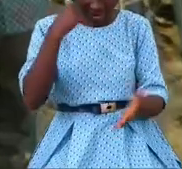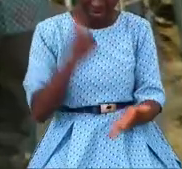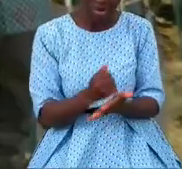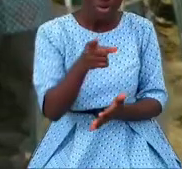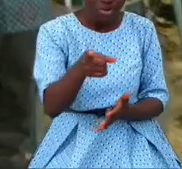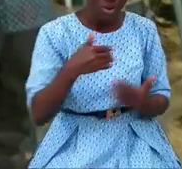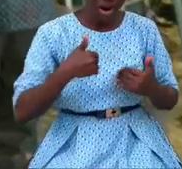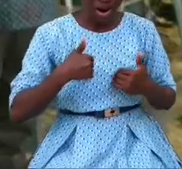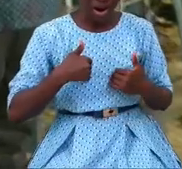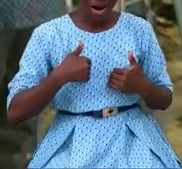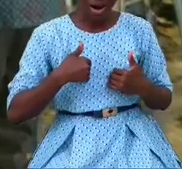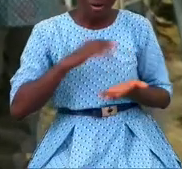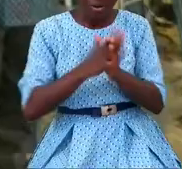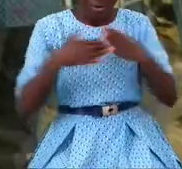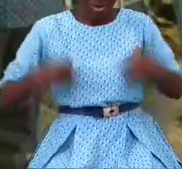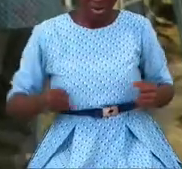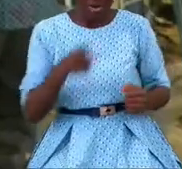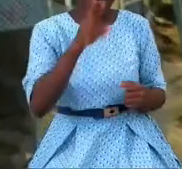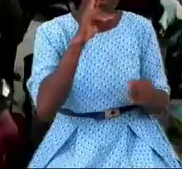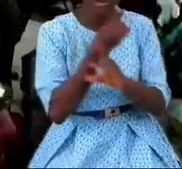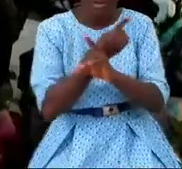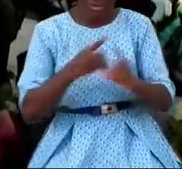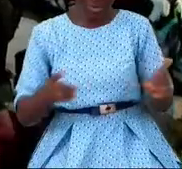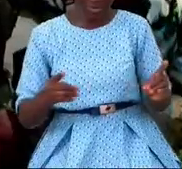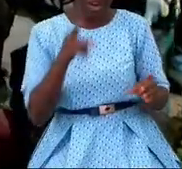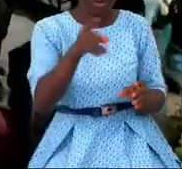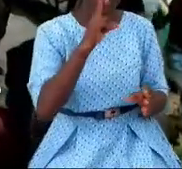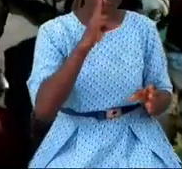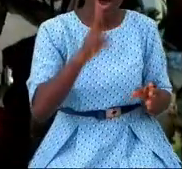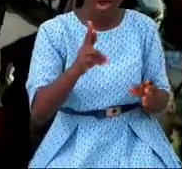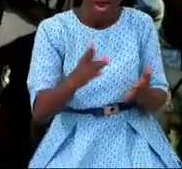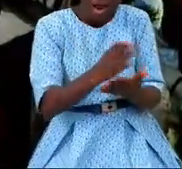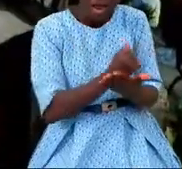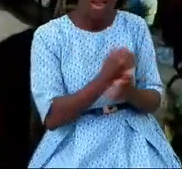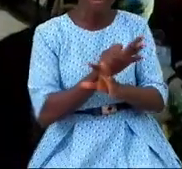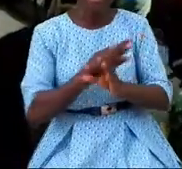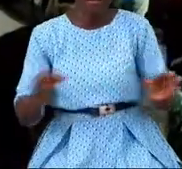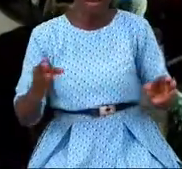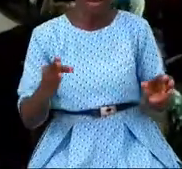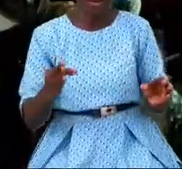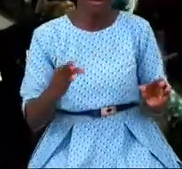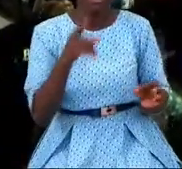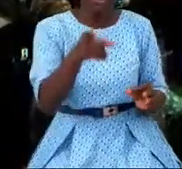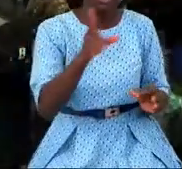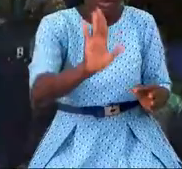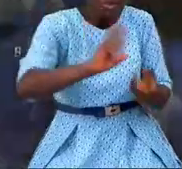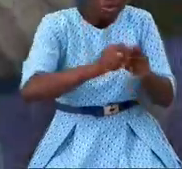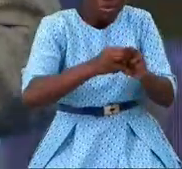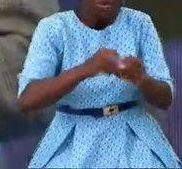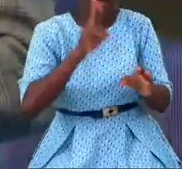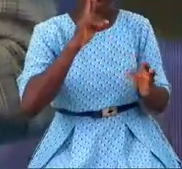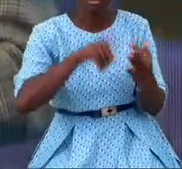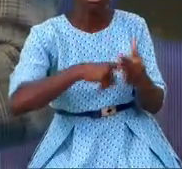Your problems are gone. As you open your eyes today, right now, you see